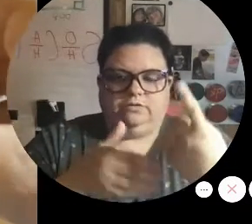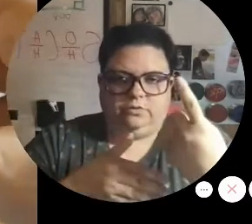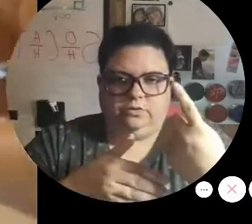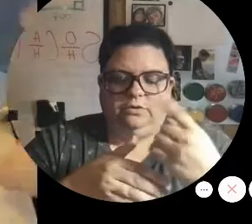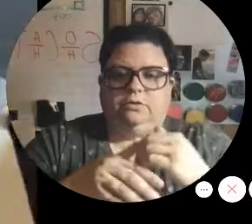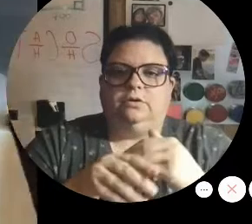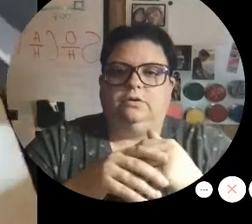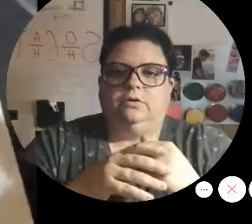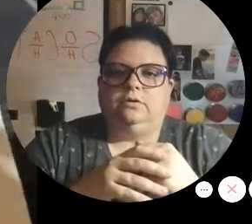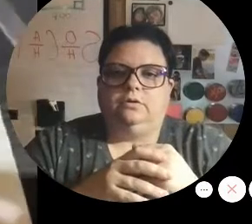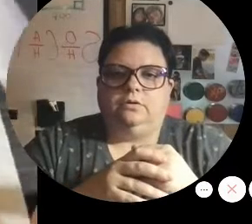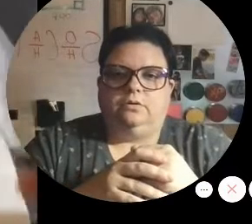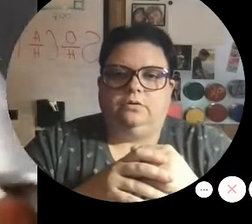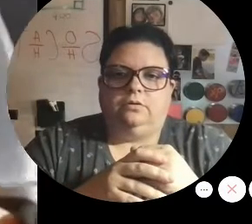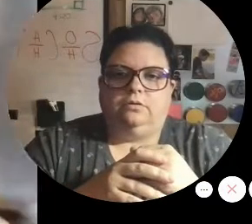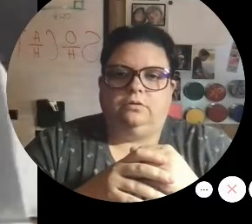So